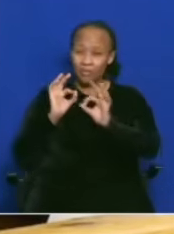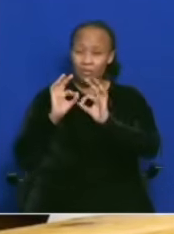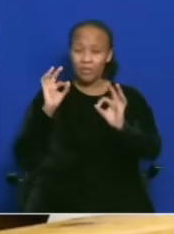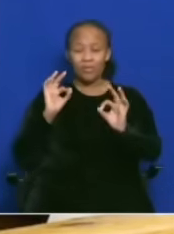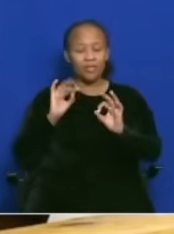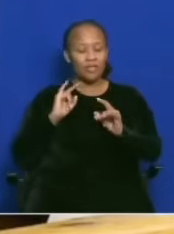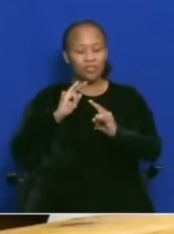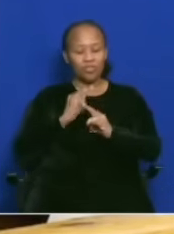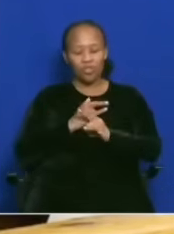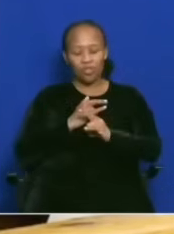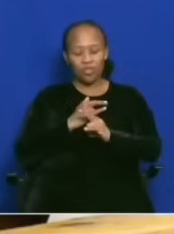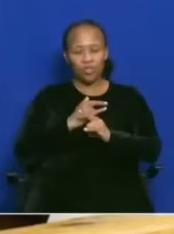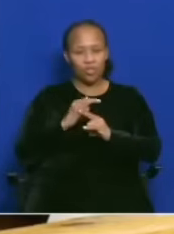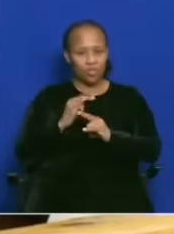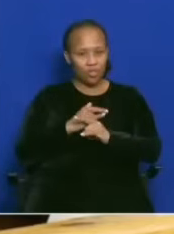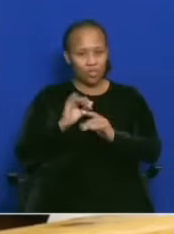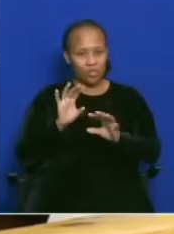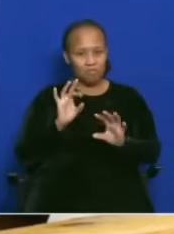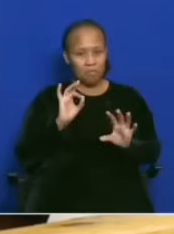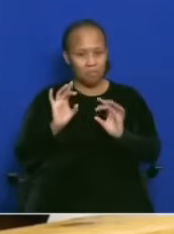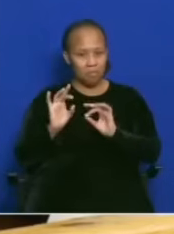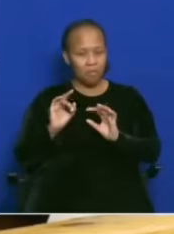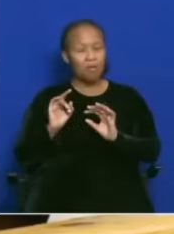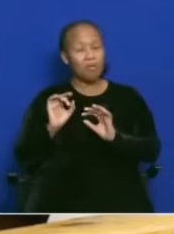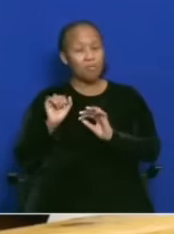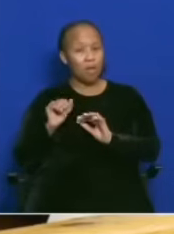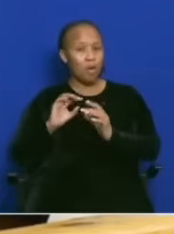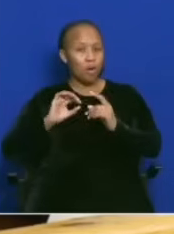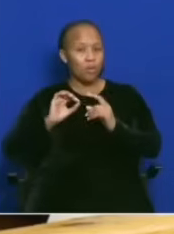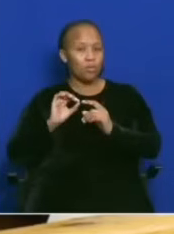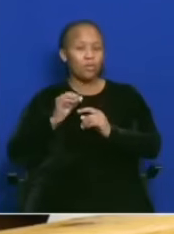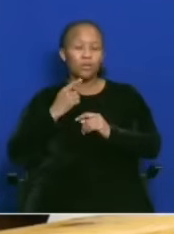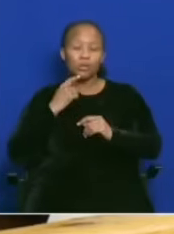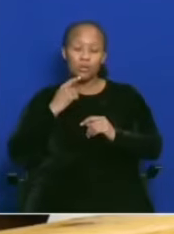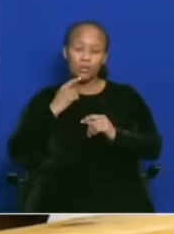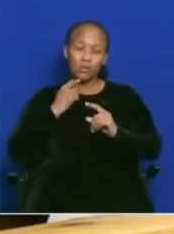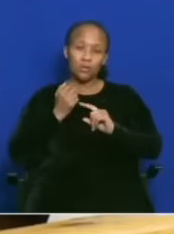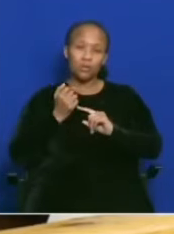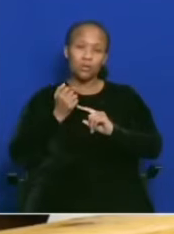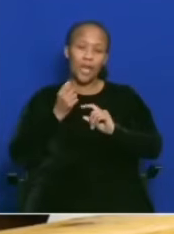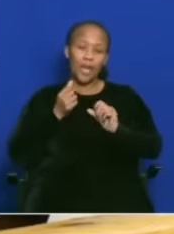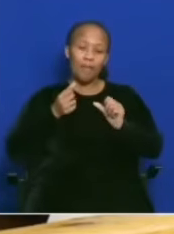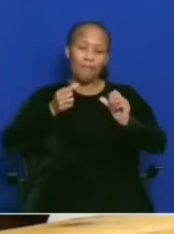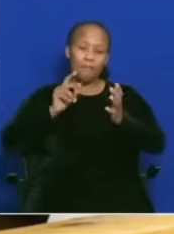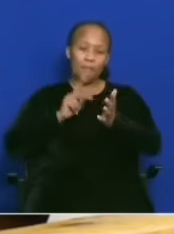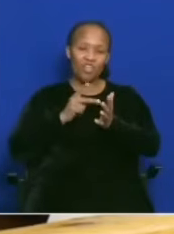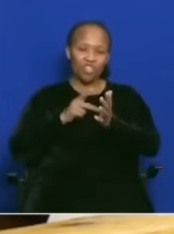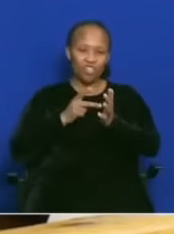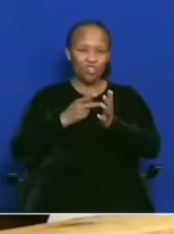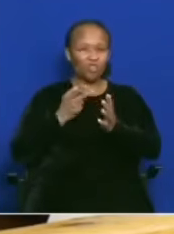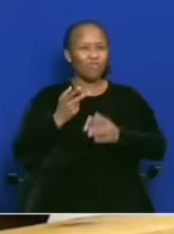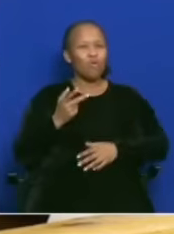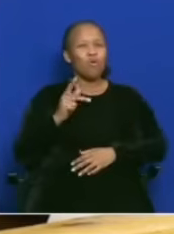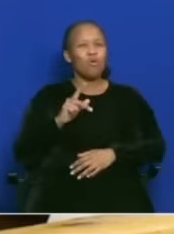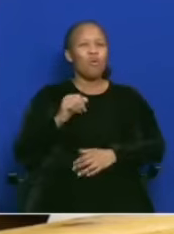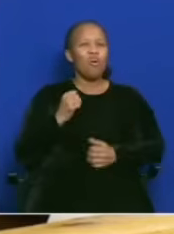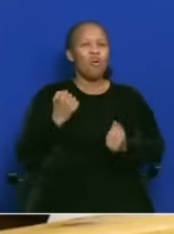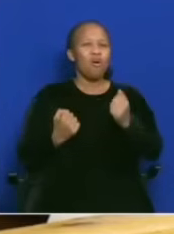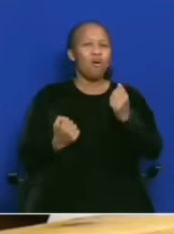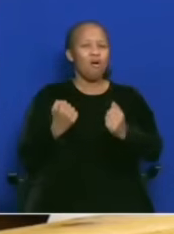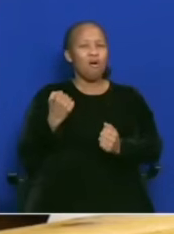I'll just point out to you that on the same page, the vehicle, the fancy vehicle that General Khan posts pictures of and